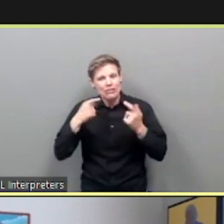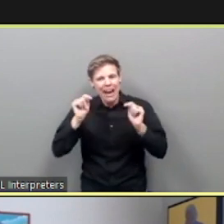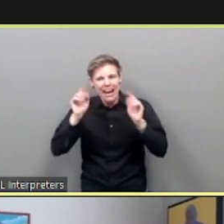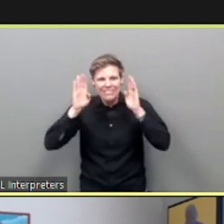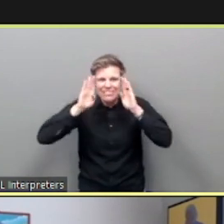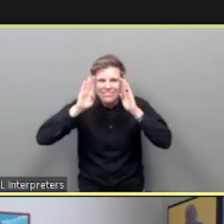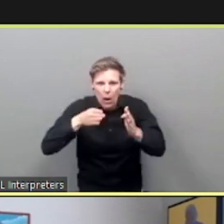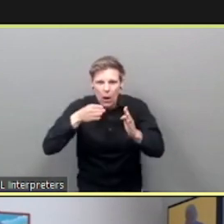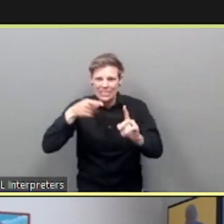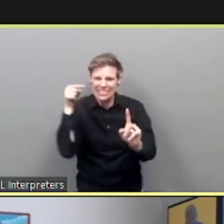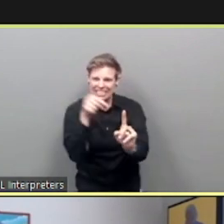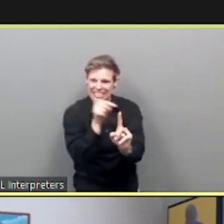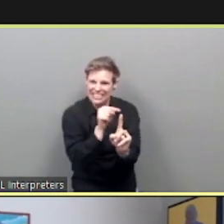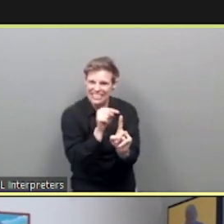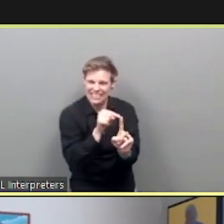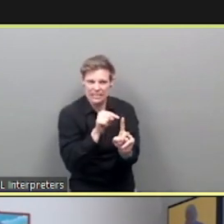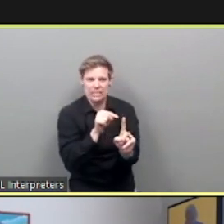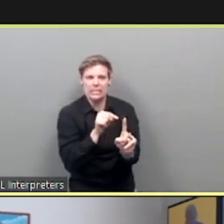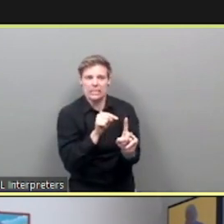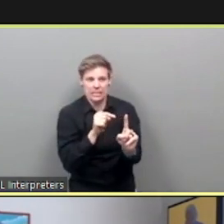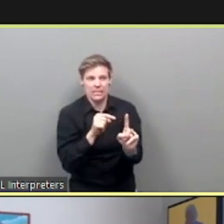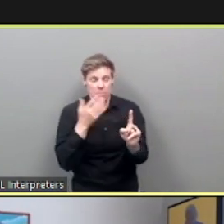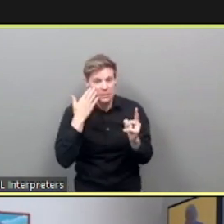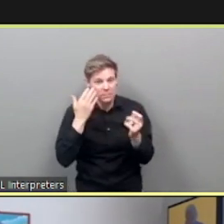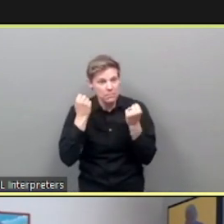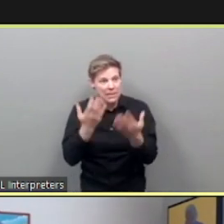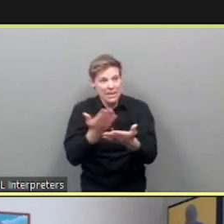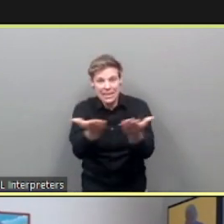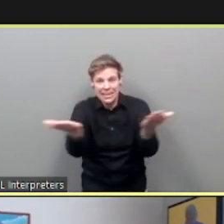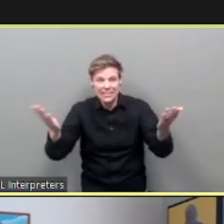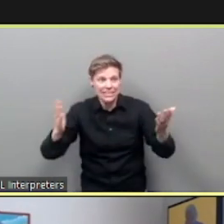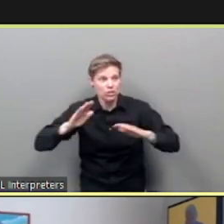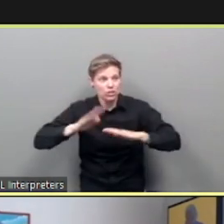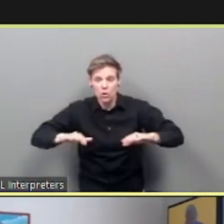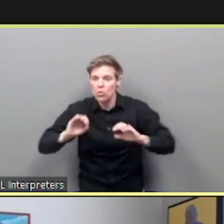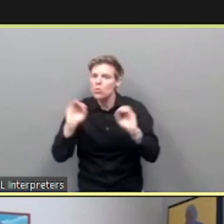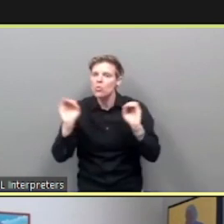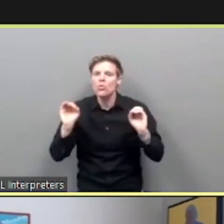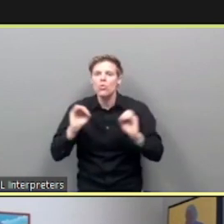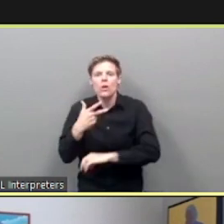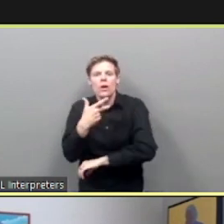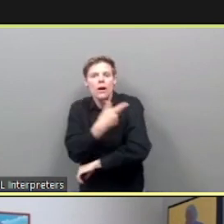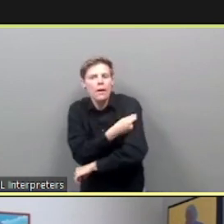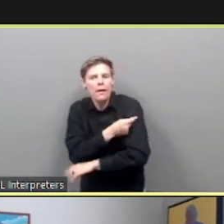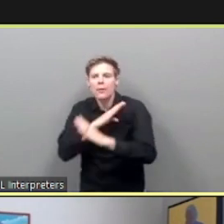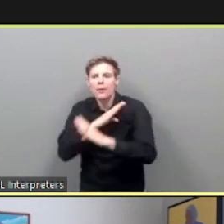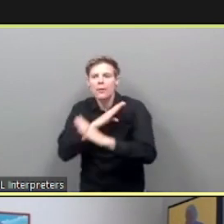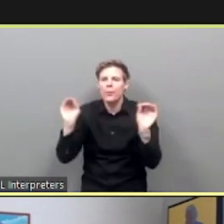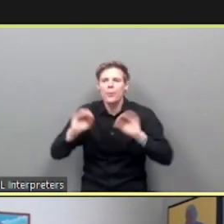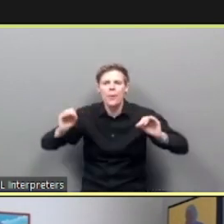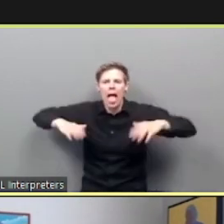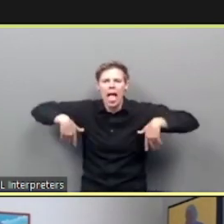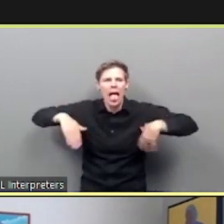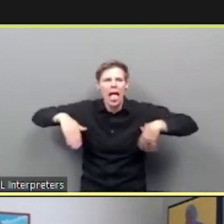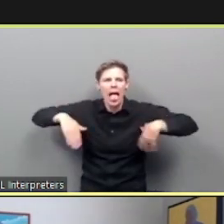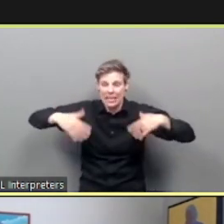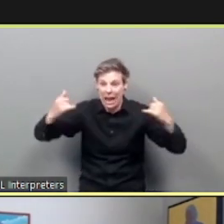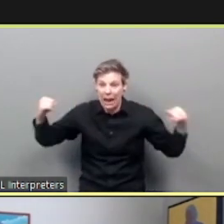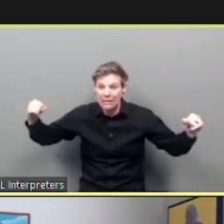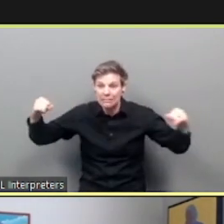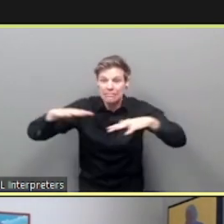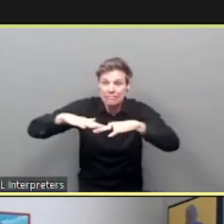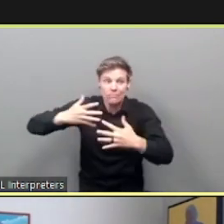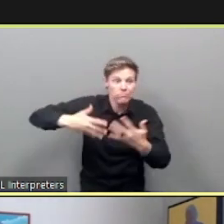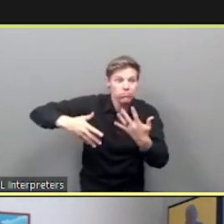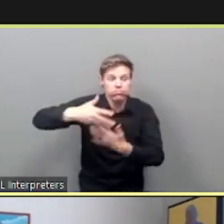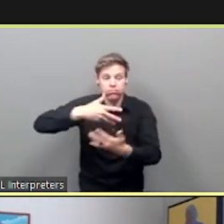that a large segment of those kids are unprotected, and why the mitigation measures ensuring that they're in place in